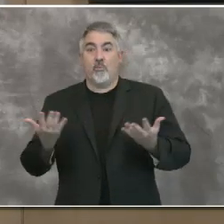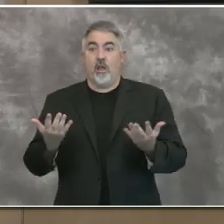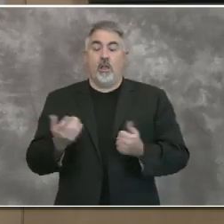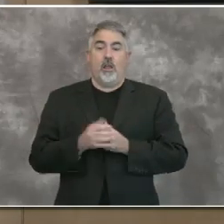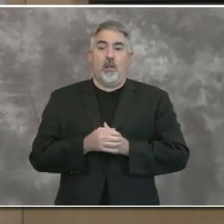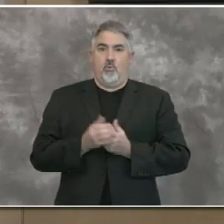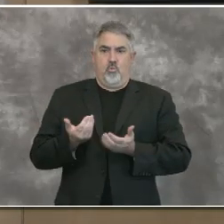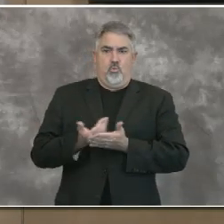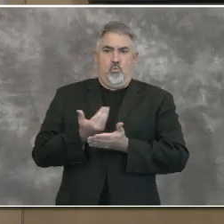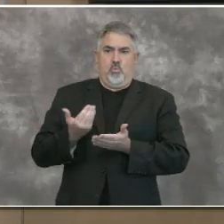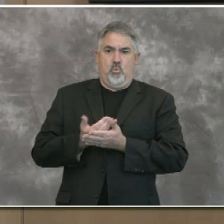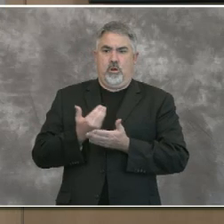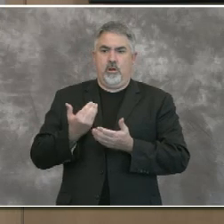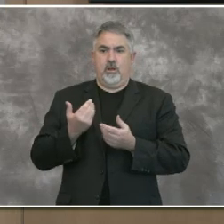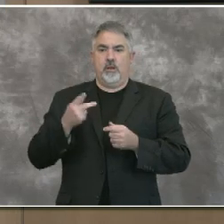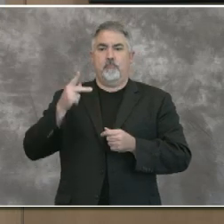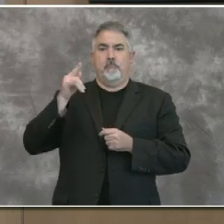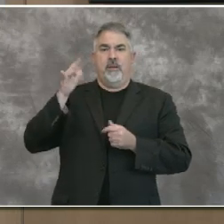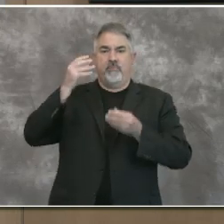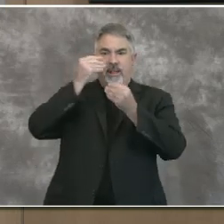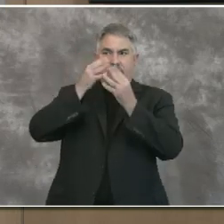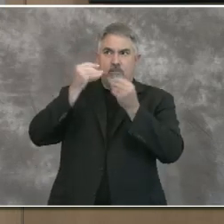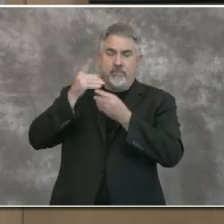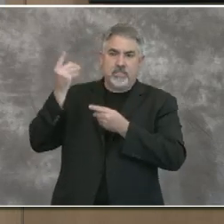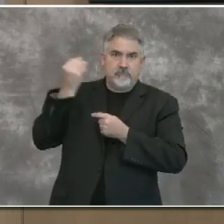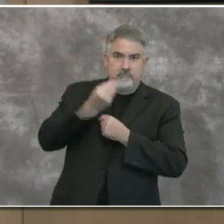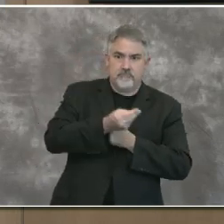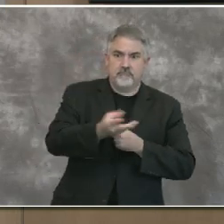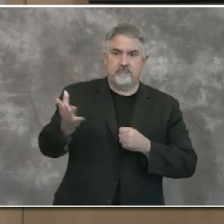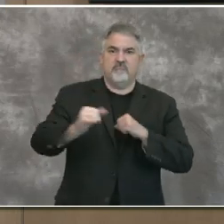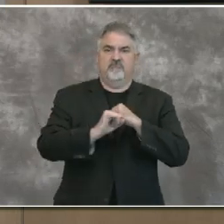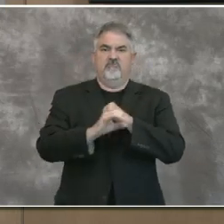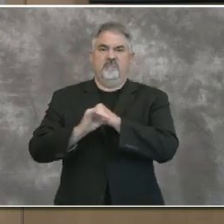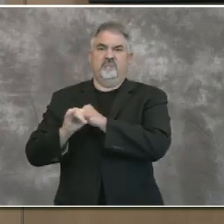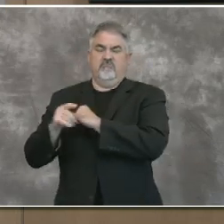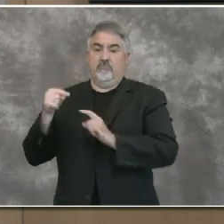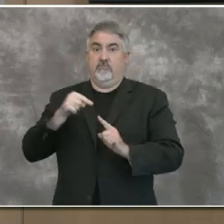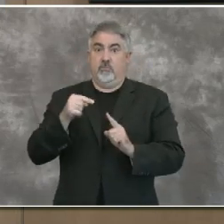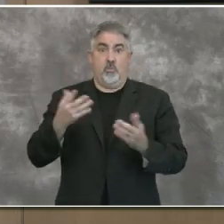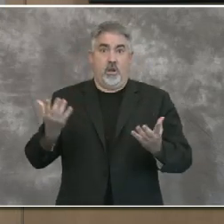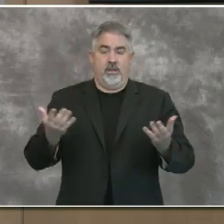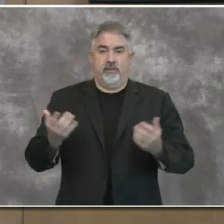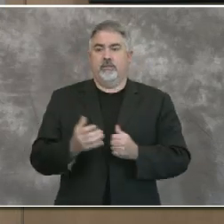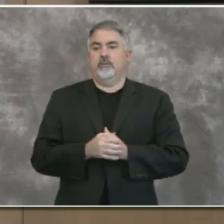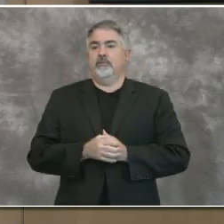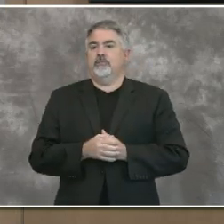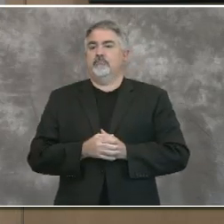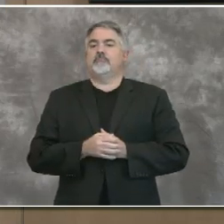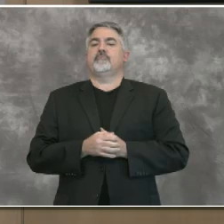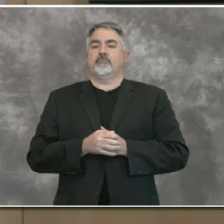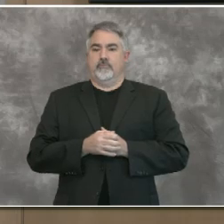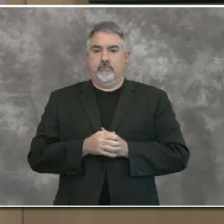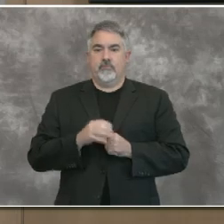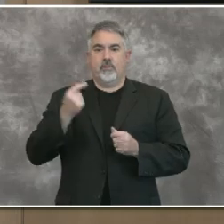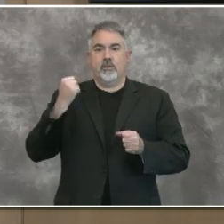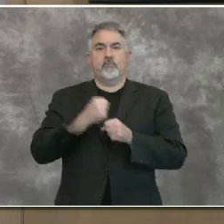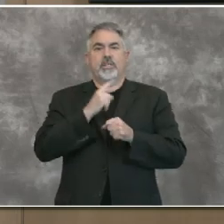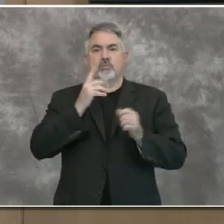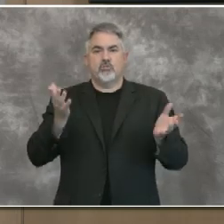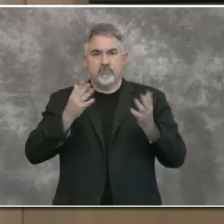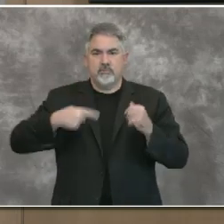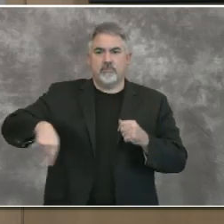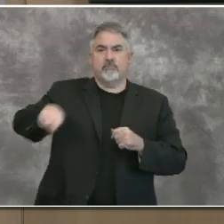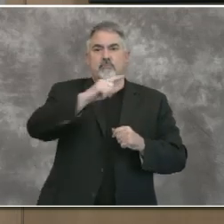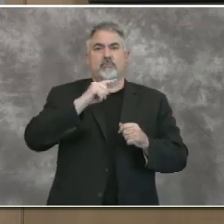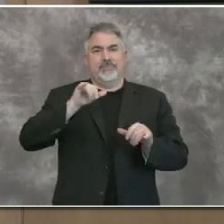Diego public information campaign, or awareness campaign if you will, to encourage citizens to stay the course, to stay at home,